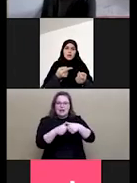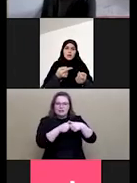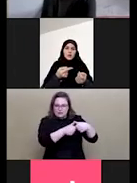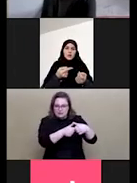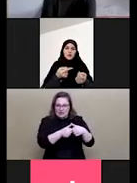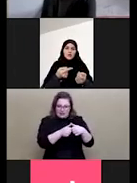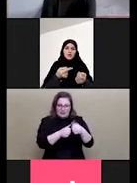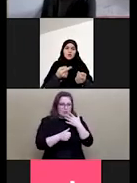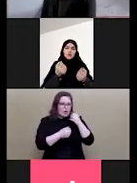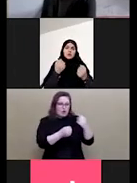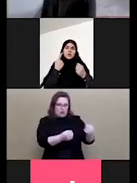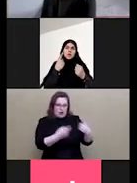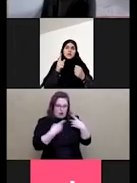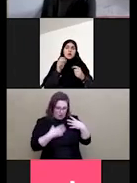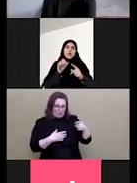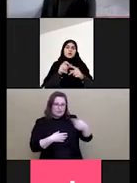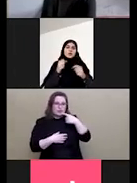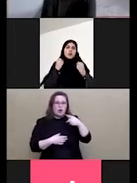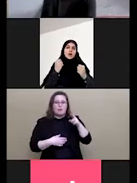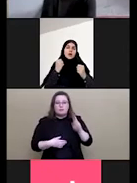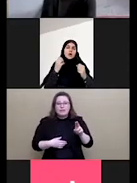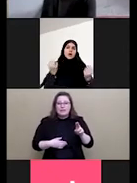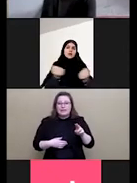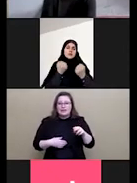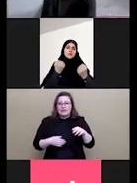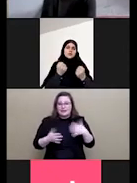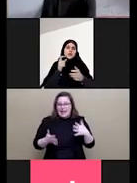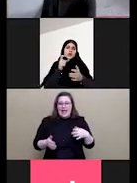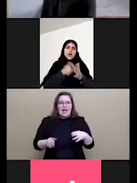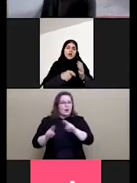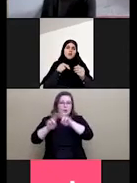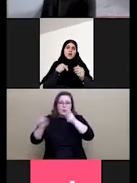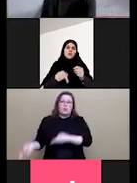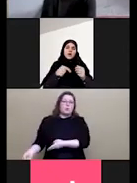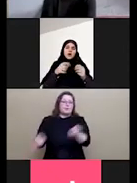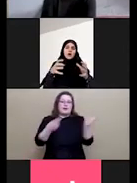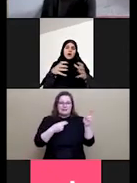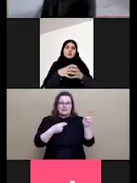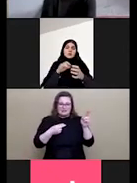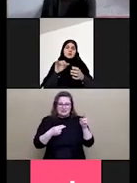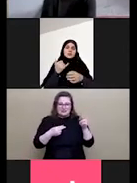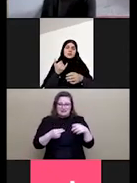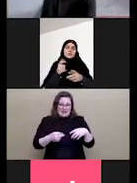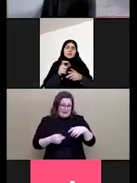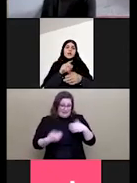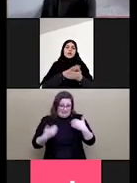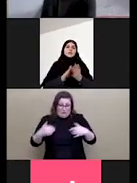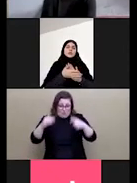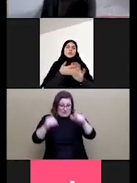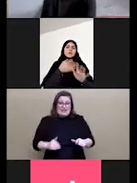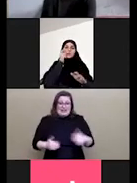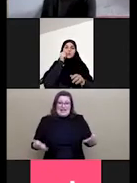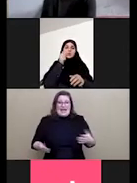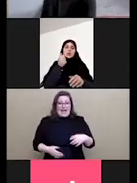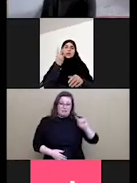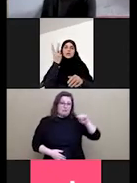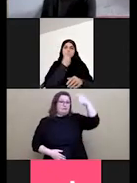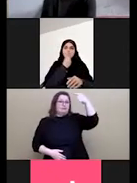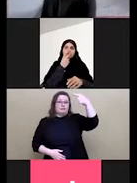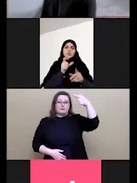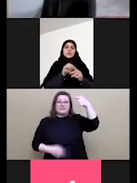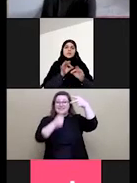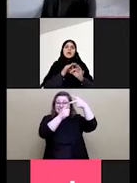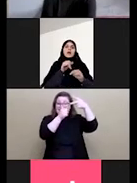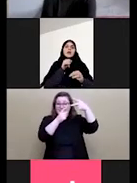disability is universal, and as such, it supersedes all other differences, ethnic, religious, and others. And this, it